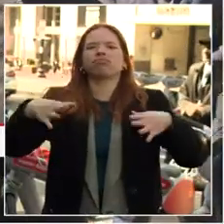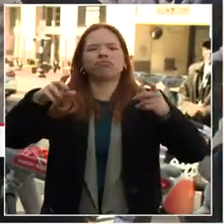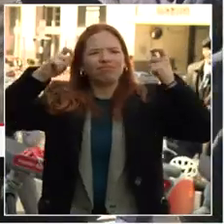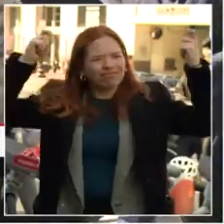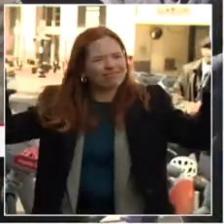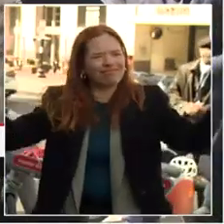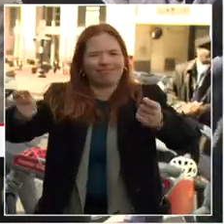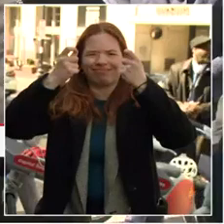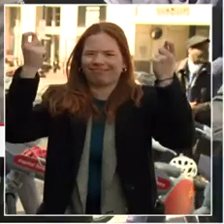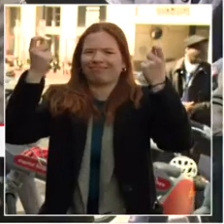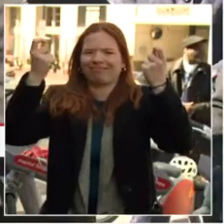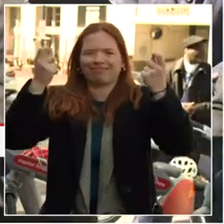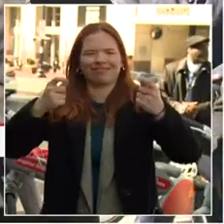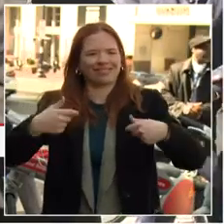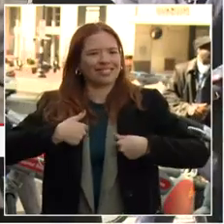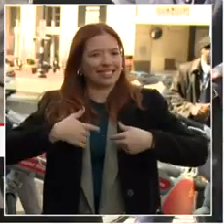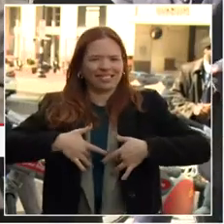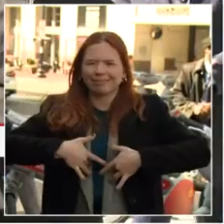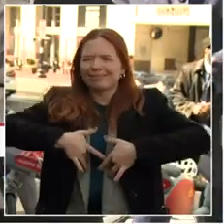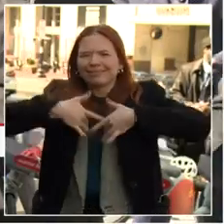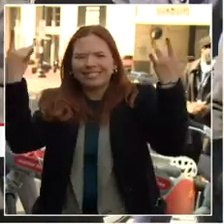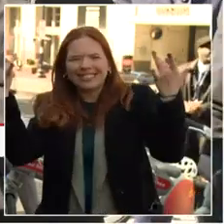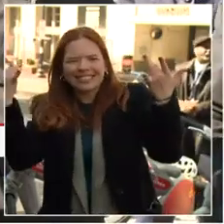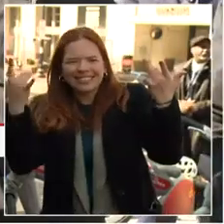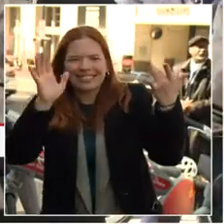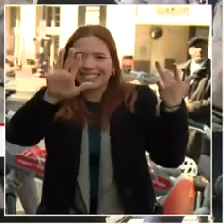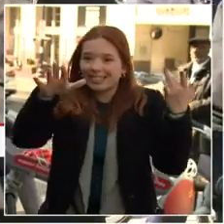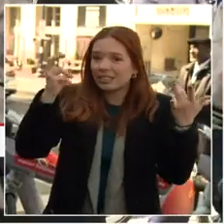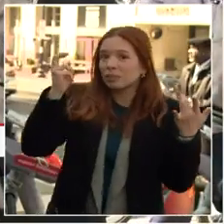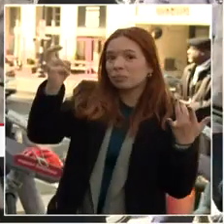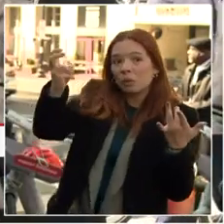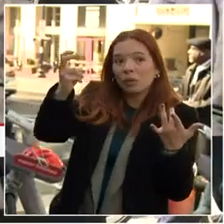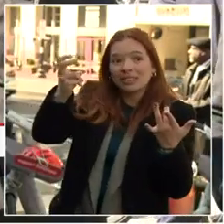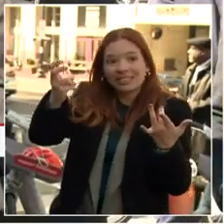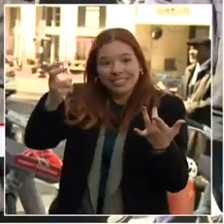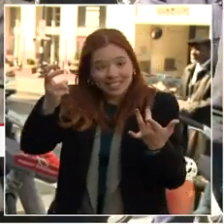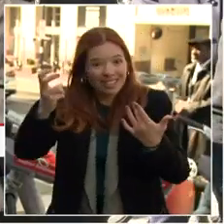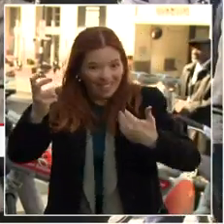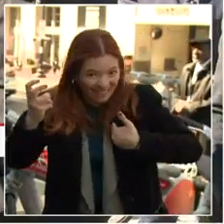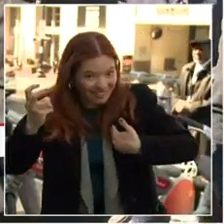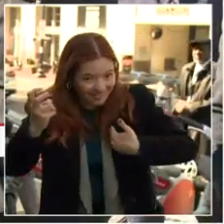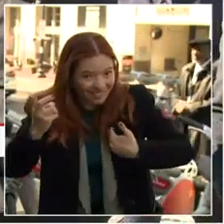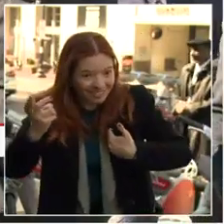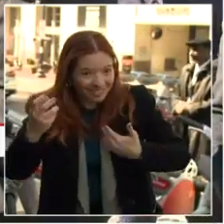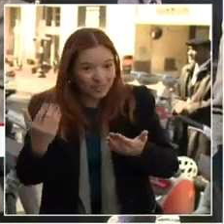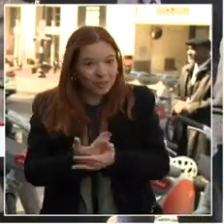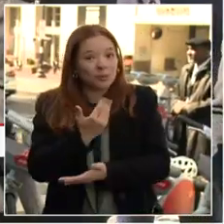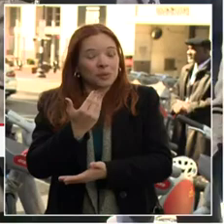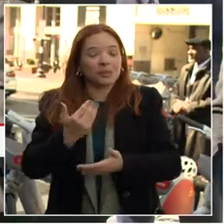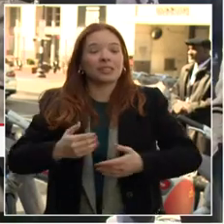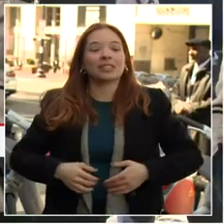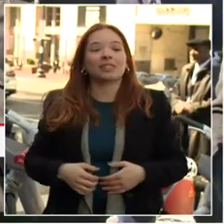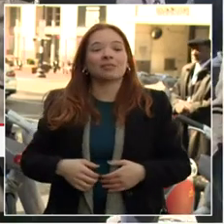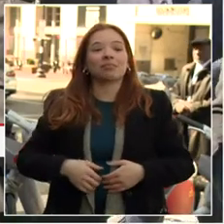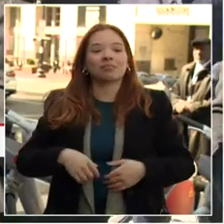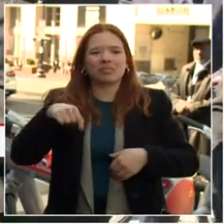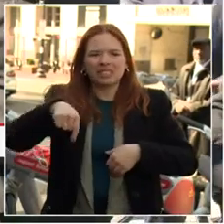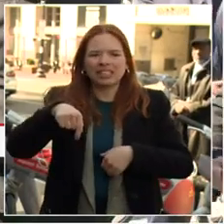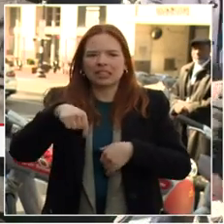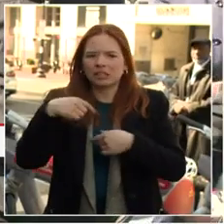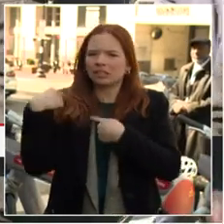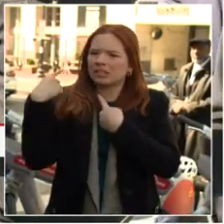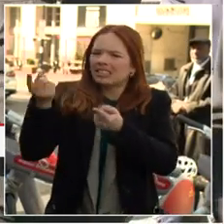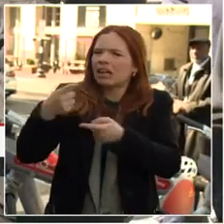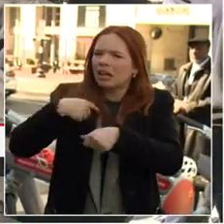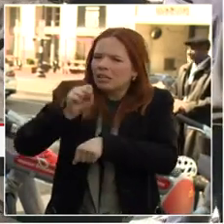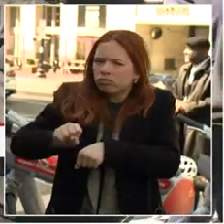some exciting transportation news that have been in the works. And now